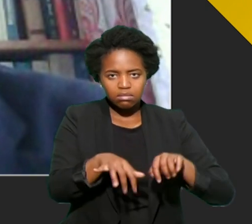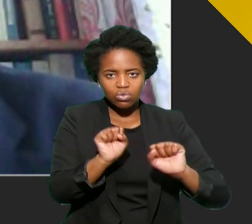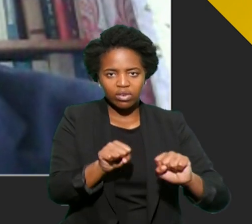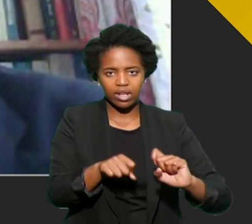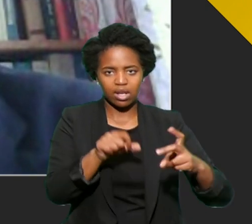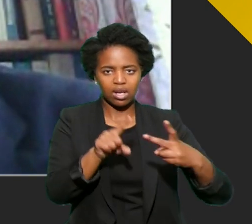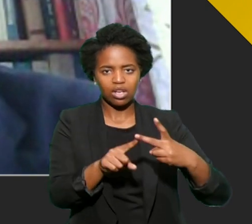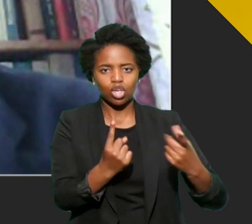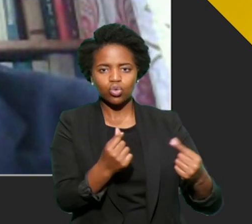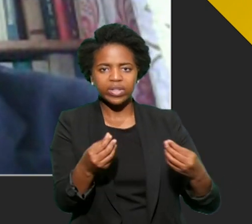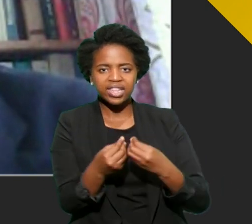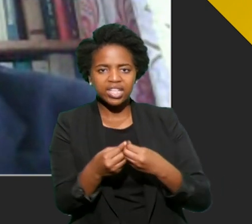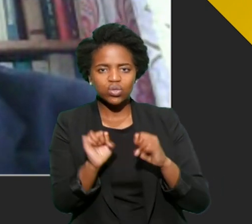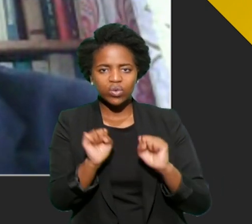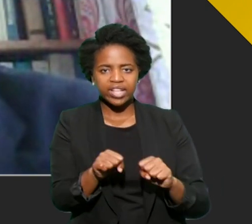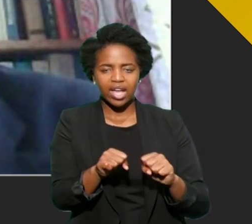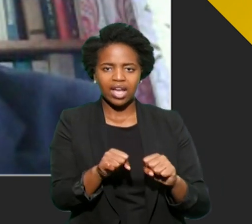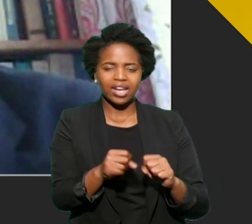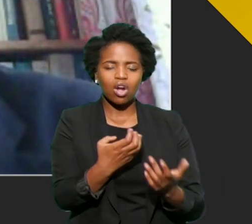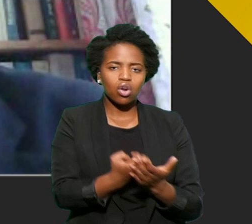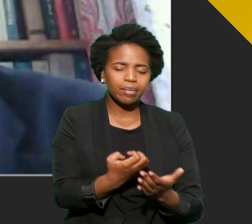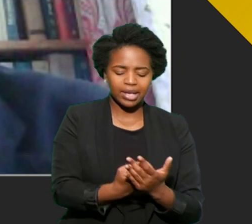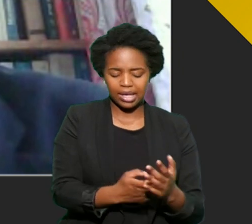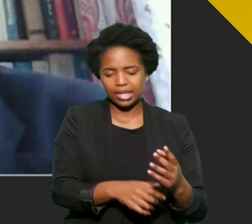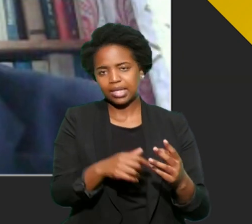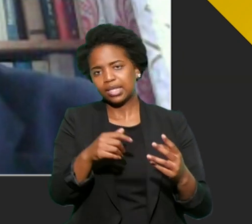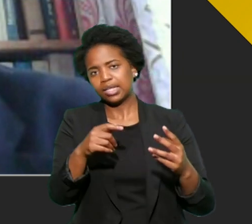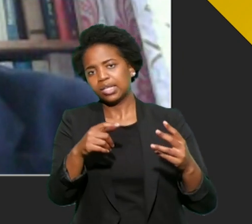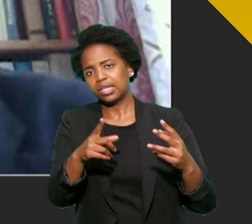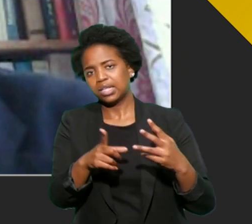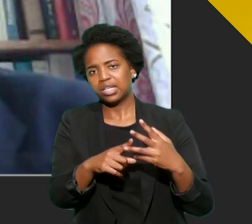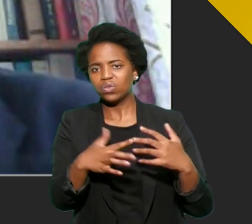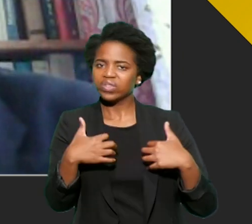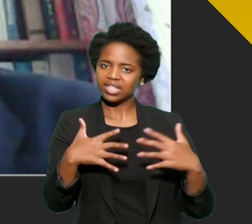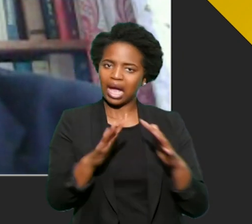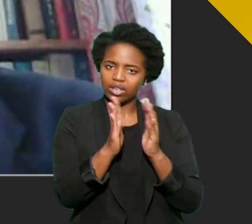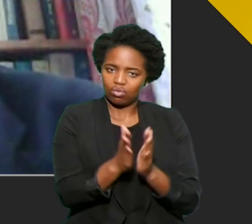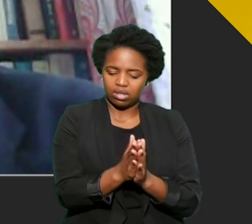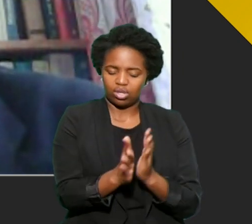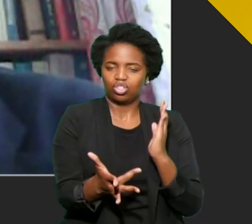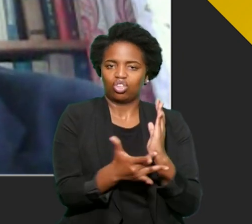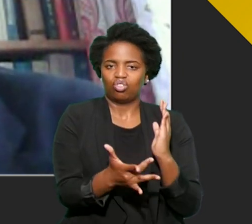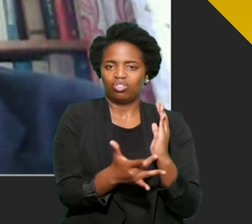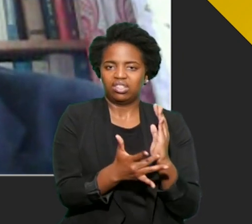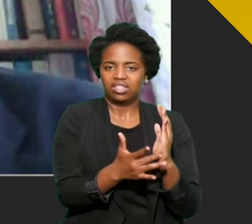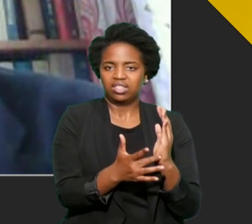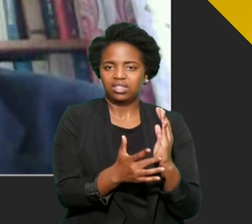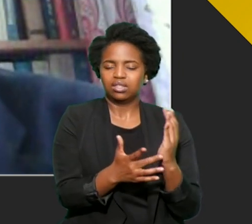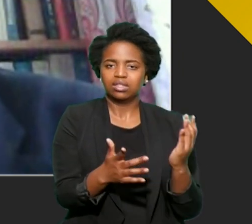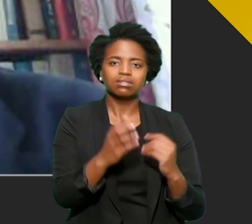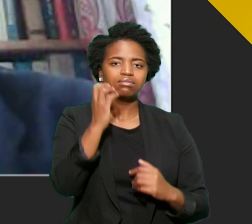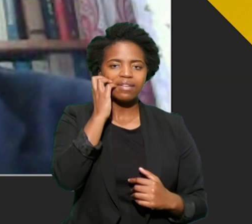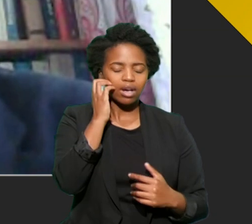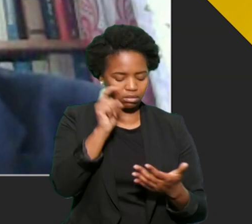most efficient economically and time-wise to start using the cell